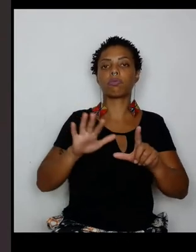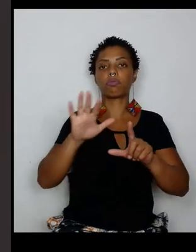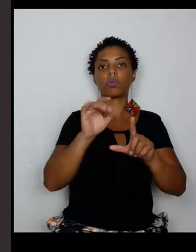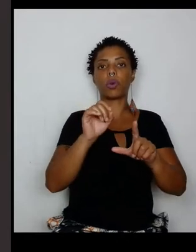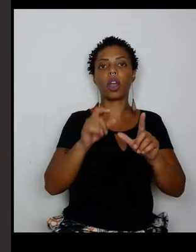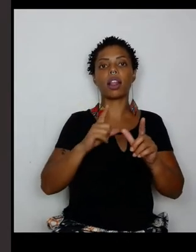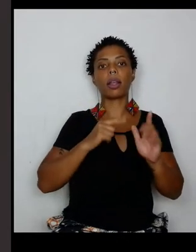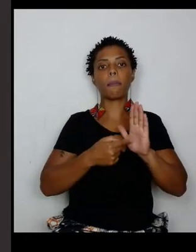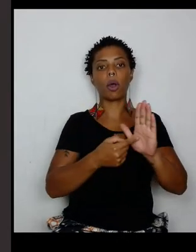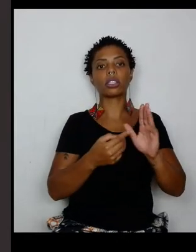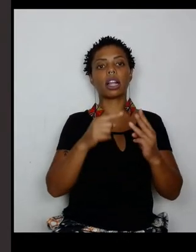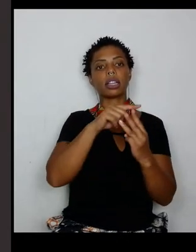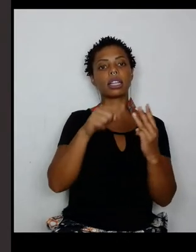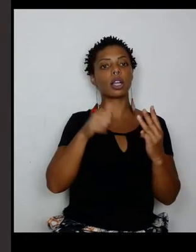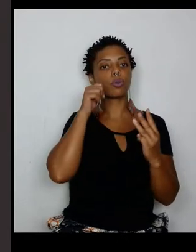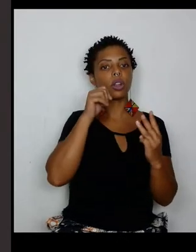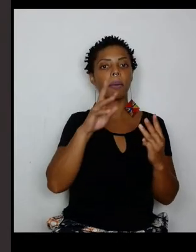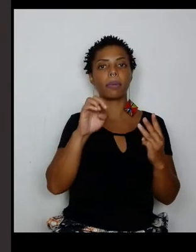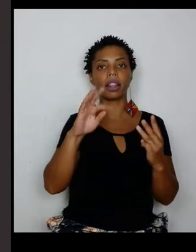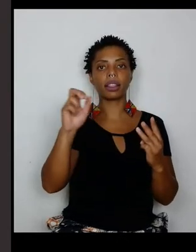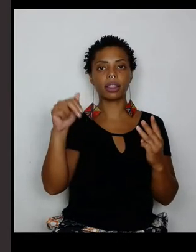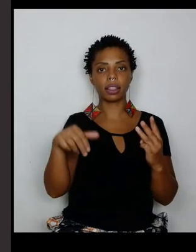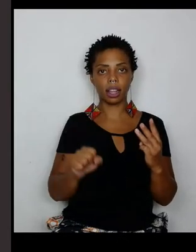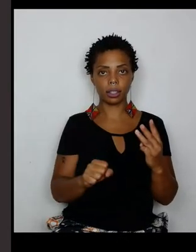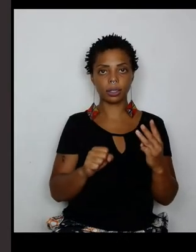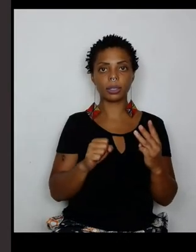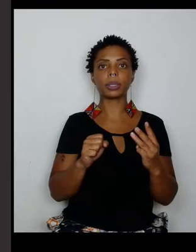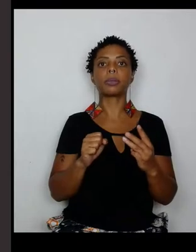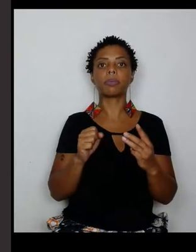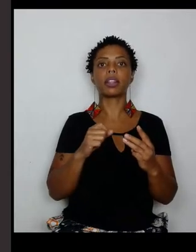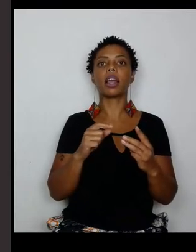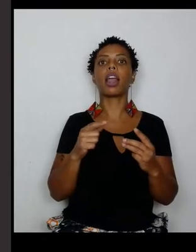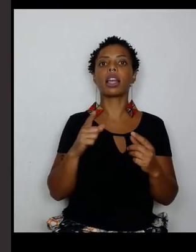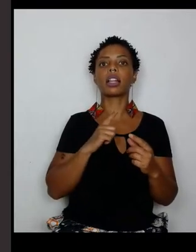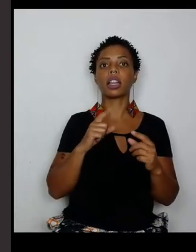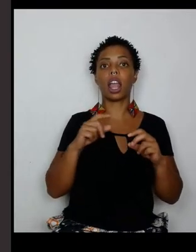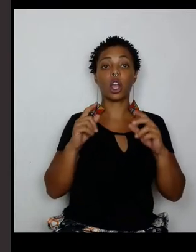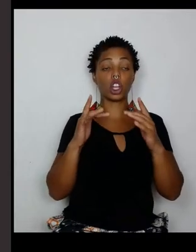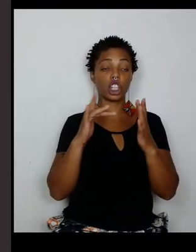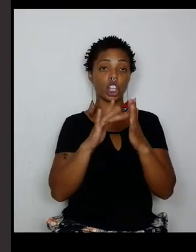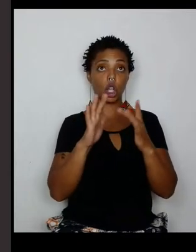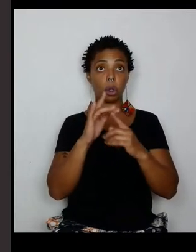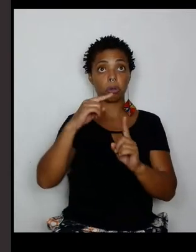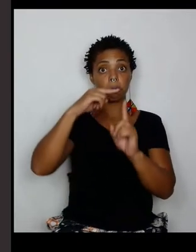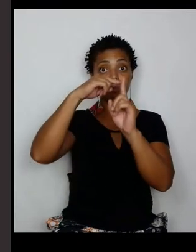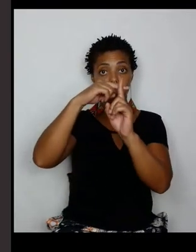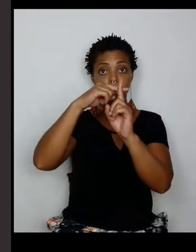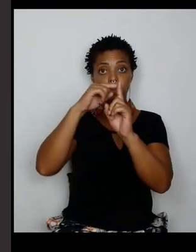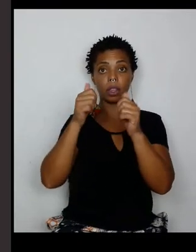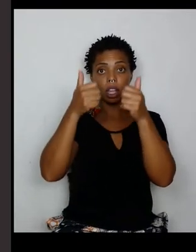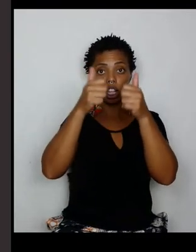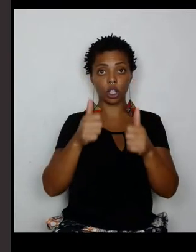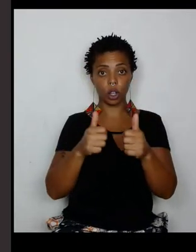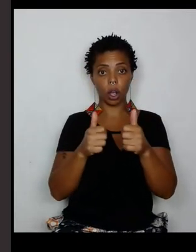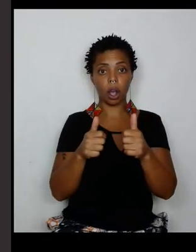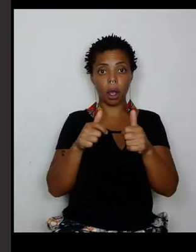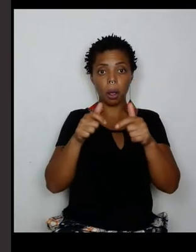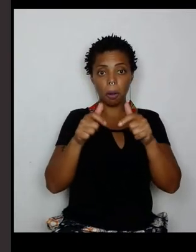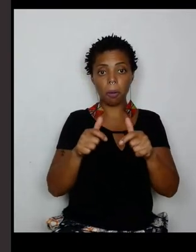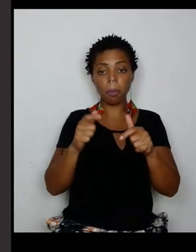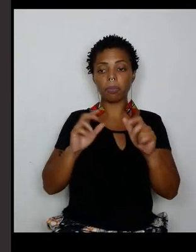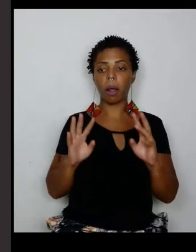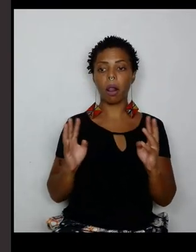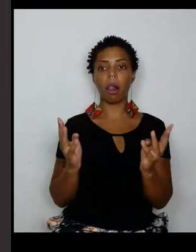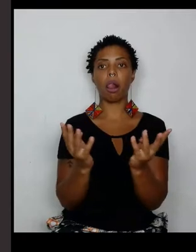a group of three breton women gathered around a crucified christ or sculpture of christ planted in the grey rock of golgotha is this the